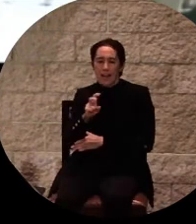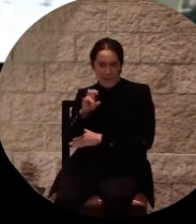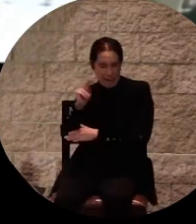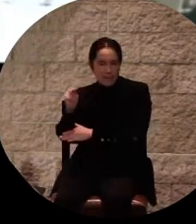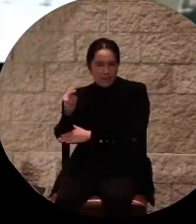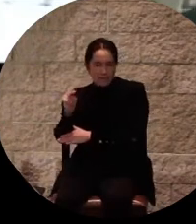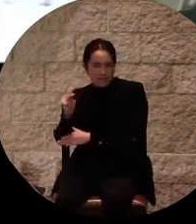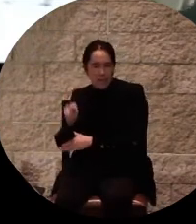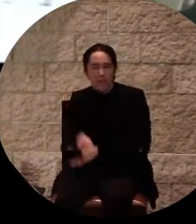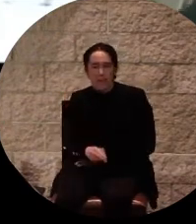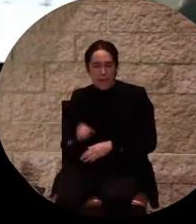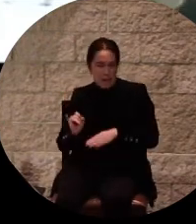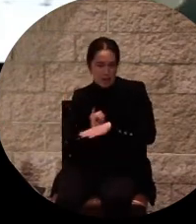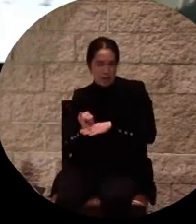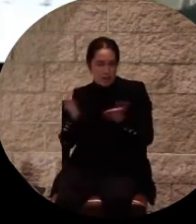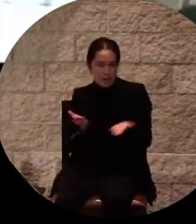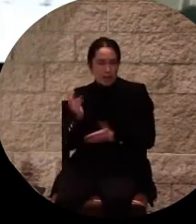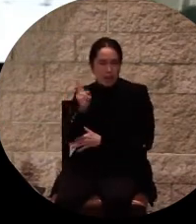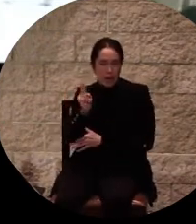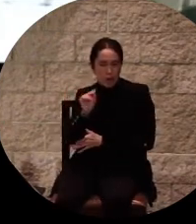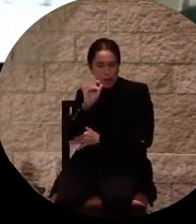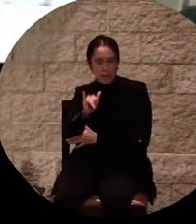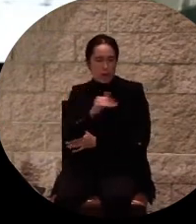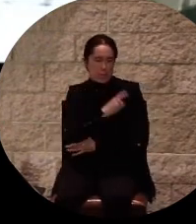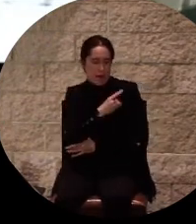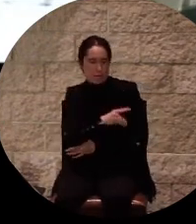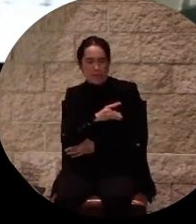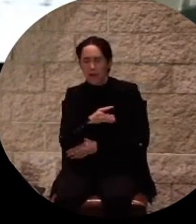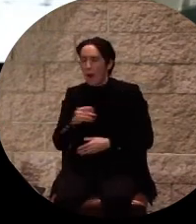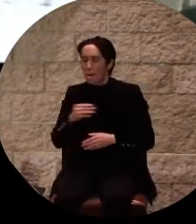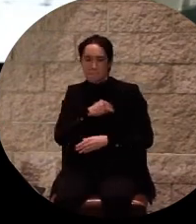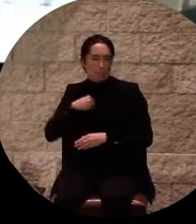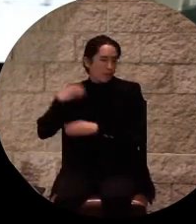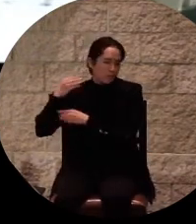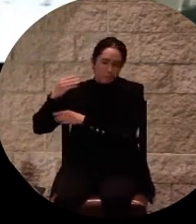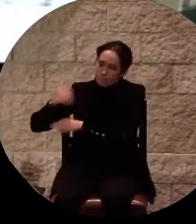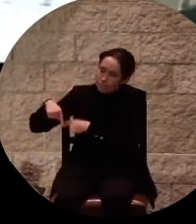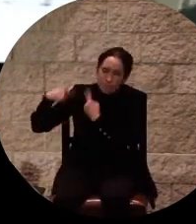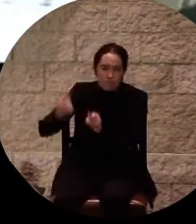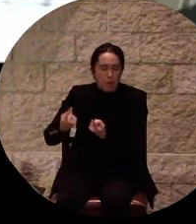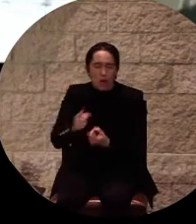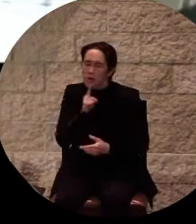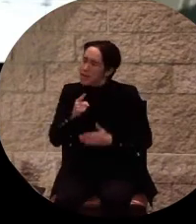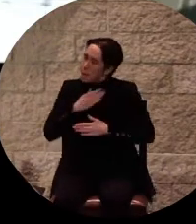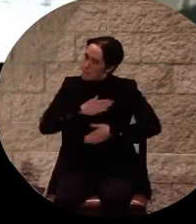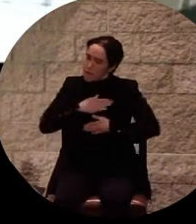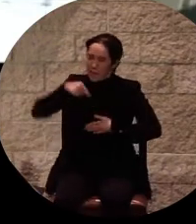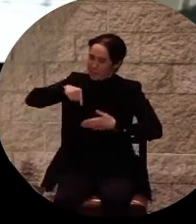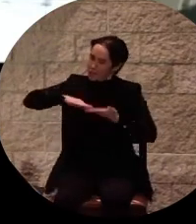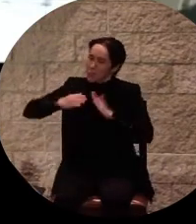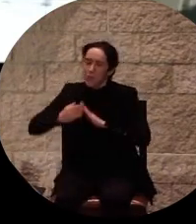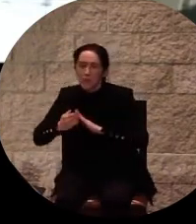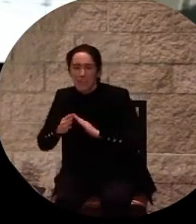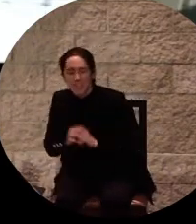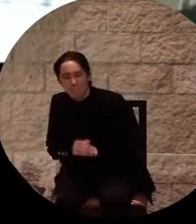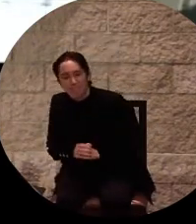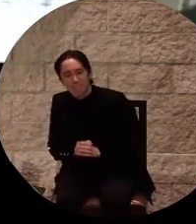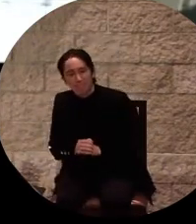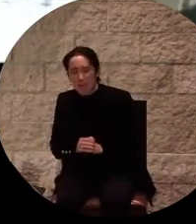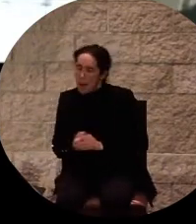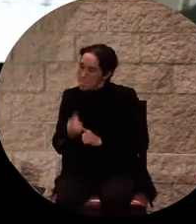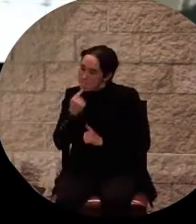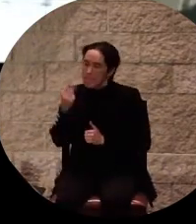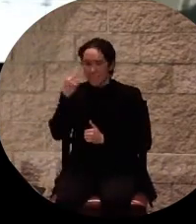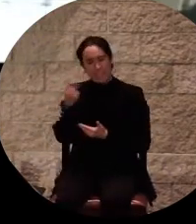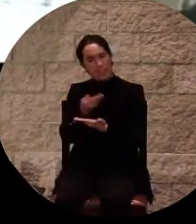Unity Minneapolis and long-term member. And I just have deep appreciation for this community. And boy, I miss meeting us in person and look forward to